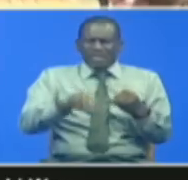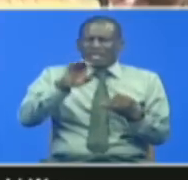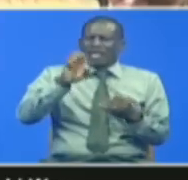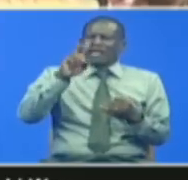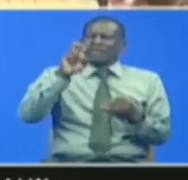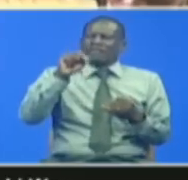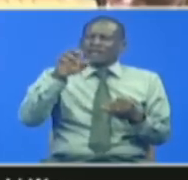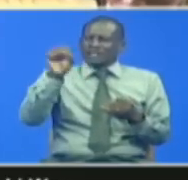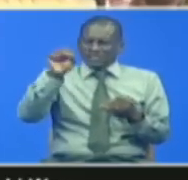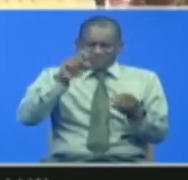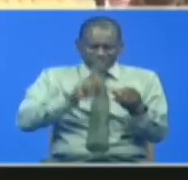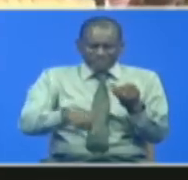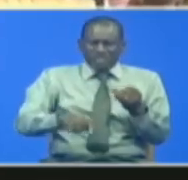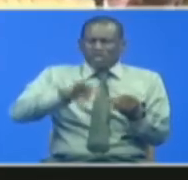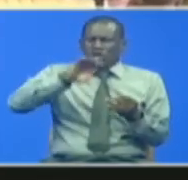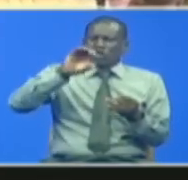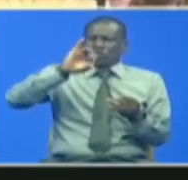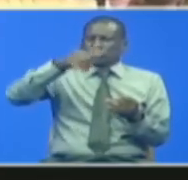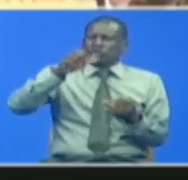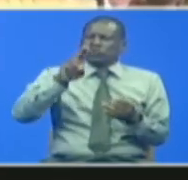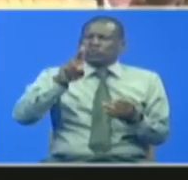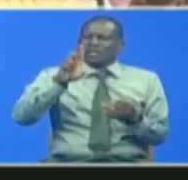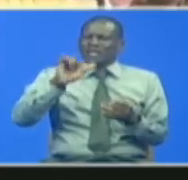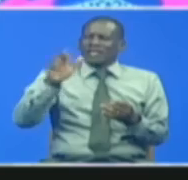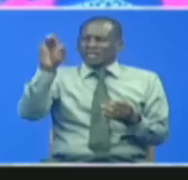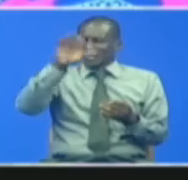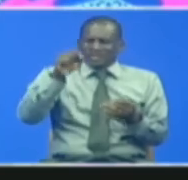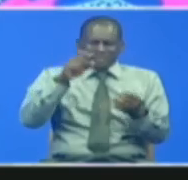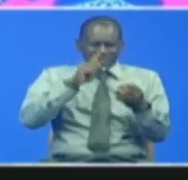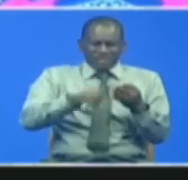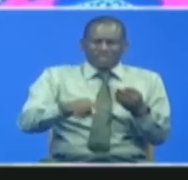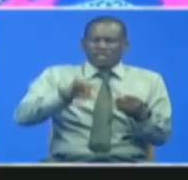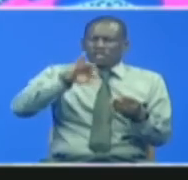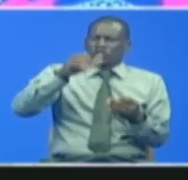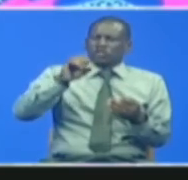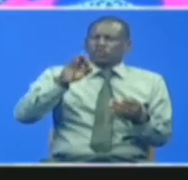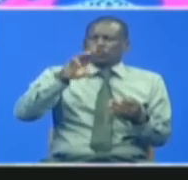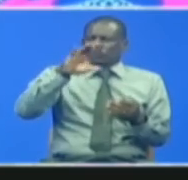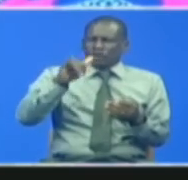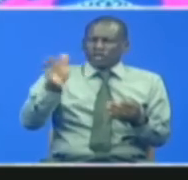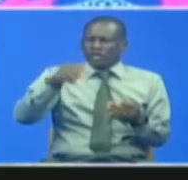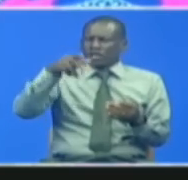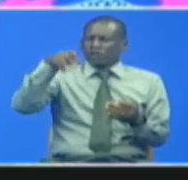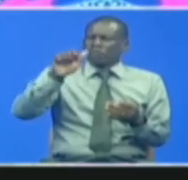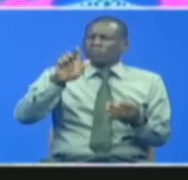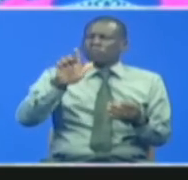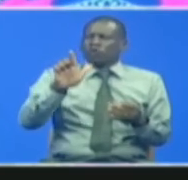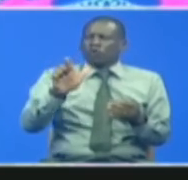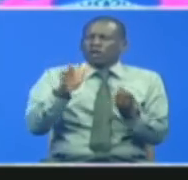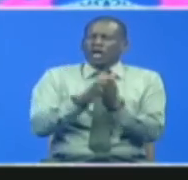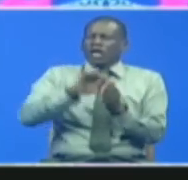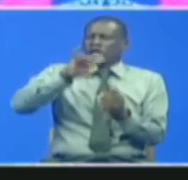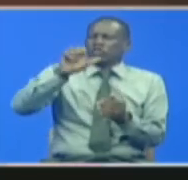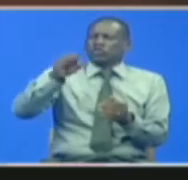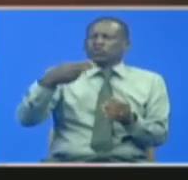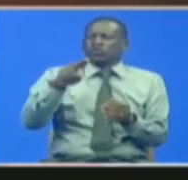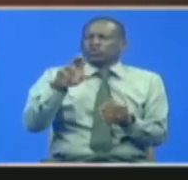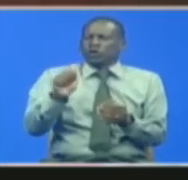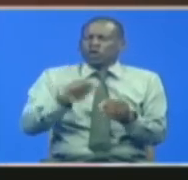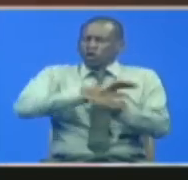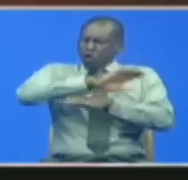Dada, Julius Odhiambo, Geoffrey Onyango, Paul Ongoro, and Joshua Okumu, all of them